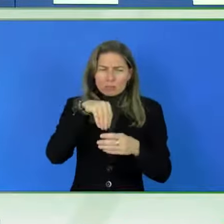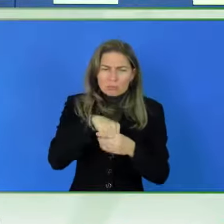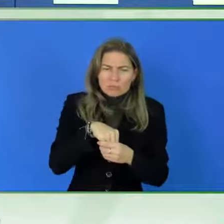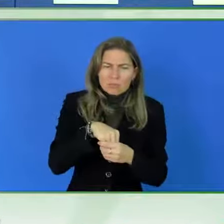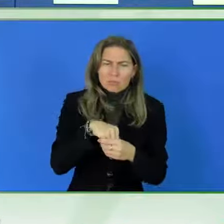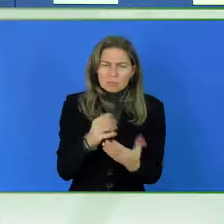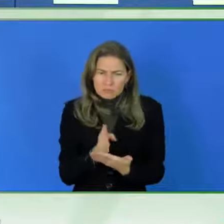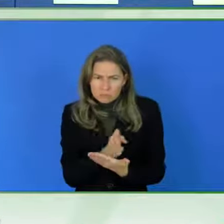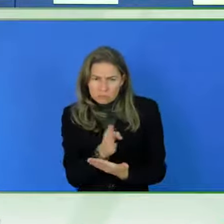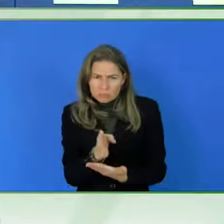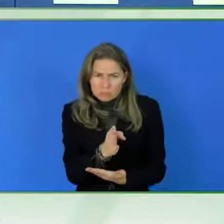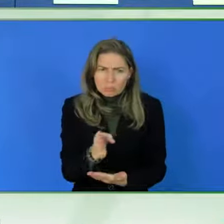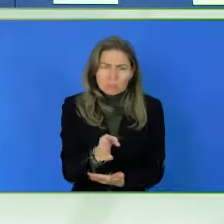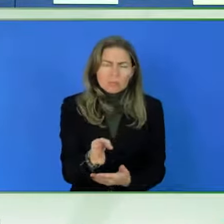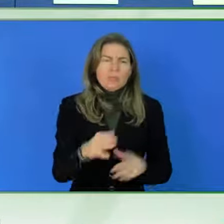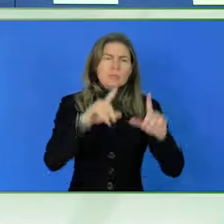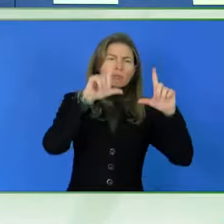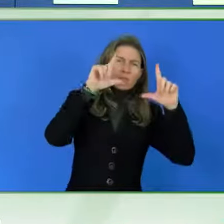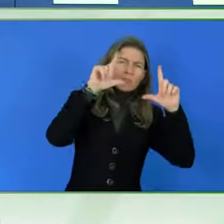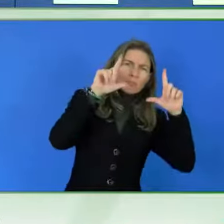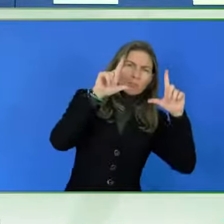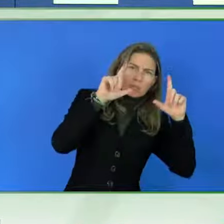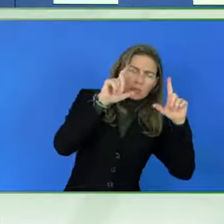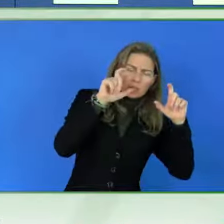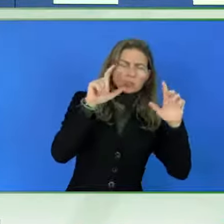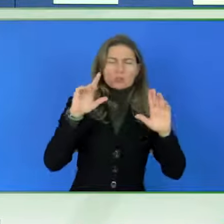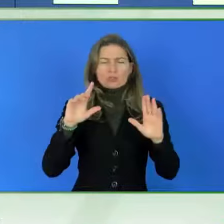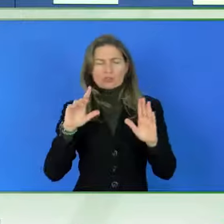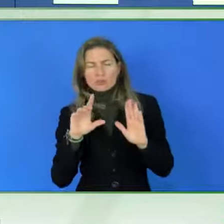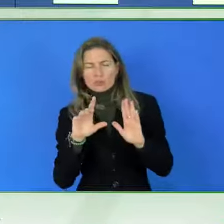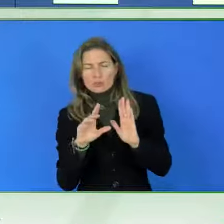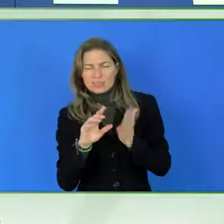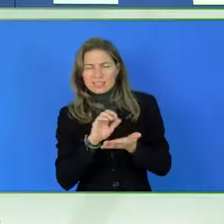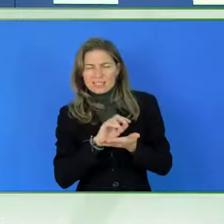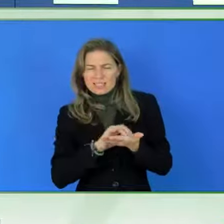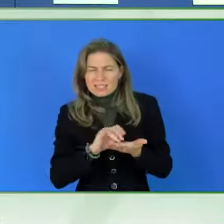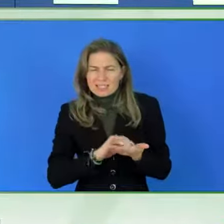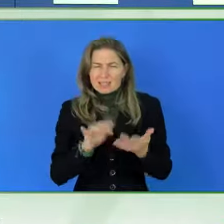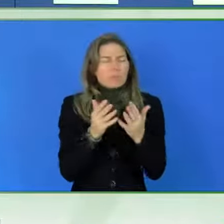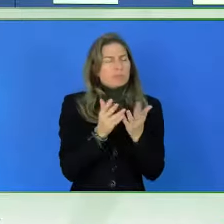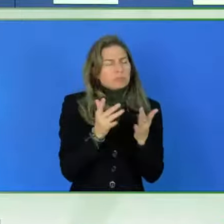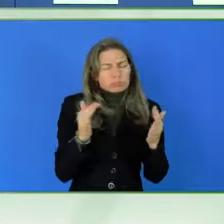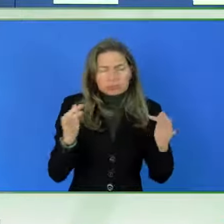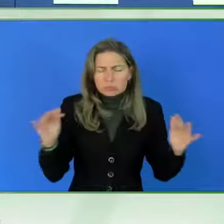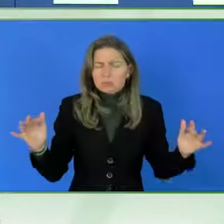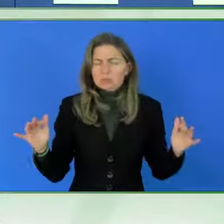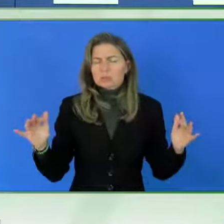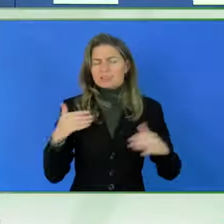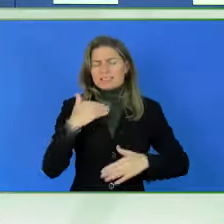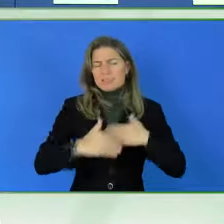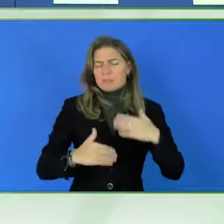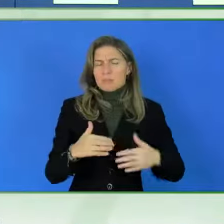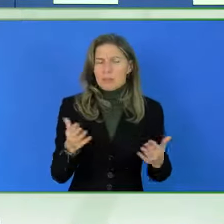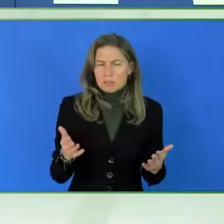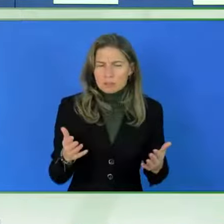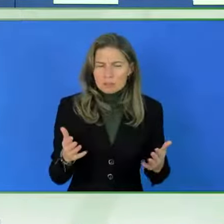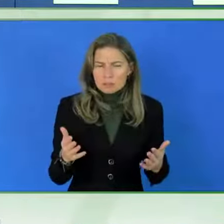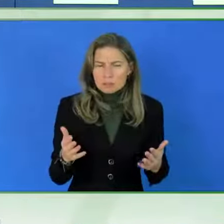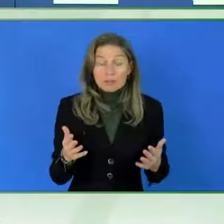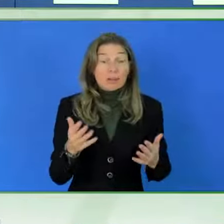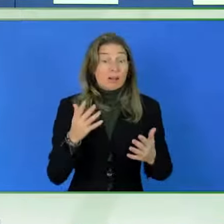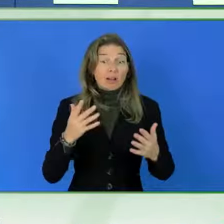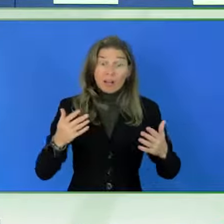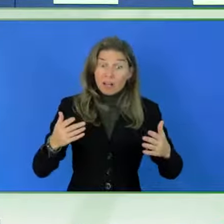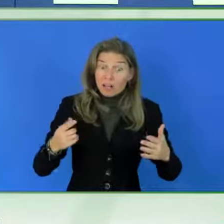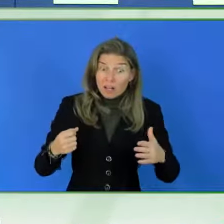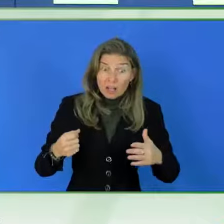images, vibration, and maps suitable for any kind of people, for any kind of disabilities. And in case of any incident during the trip, the user